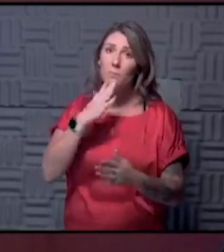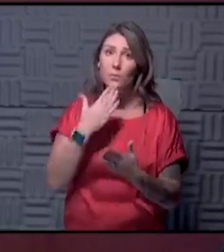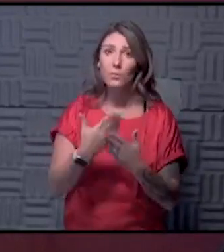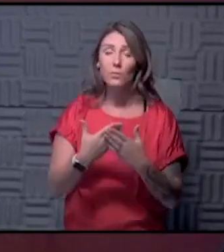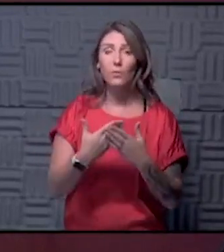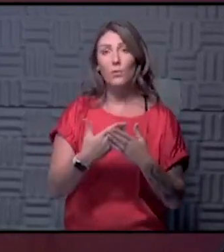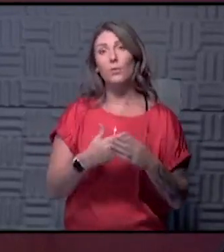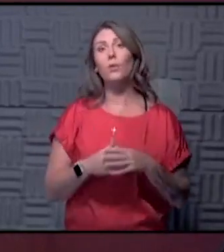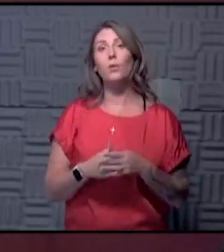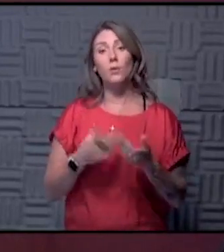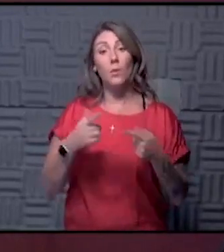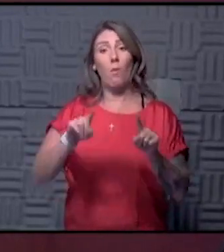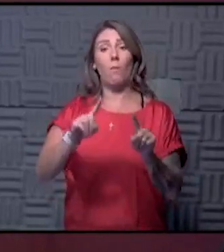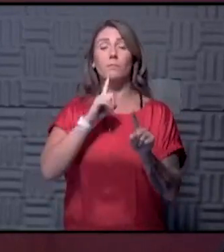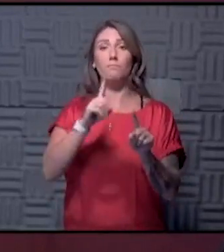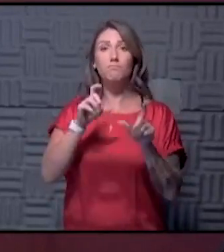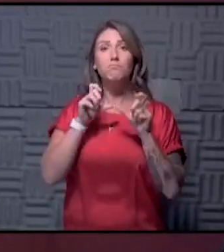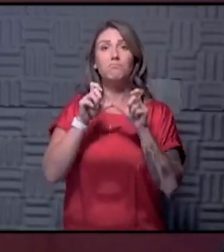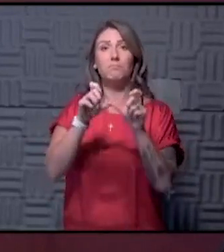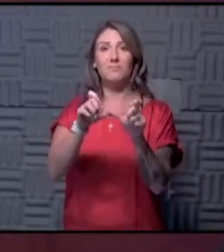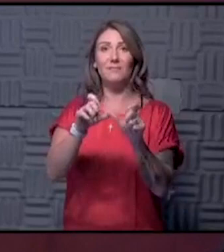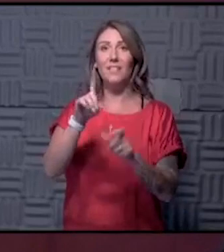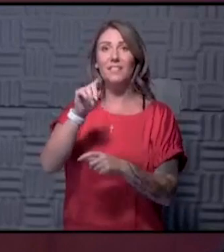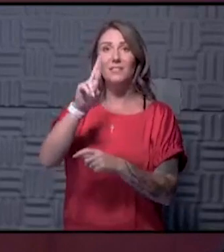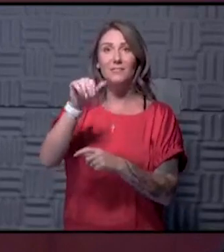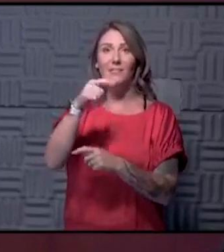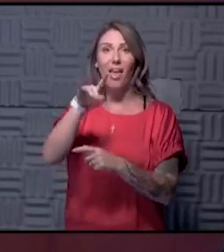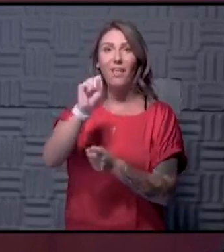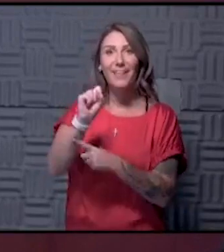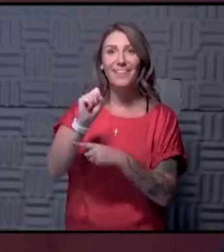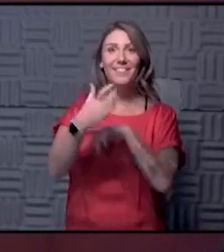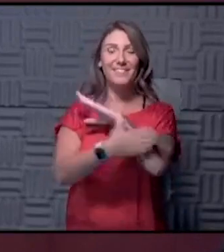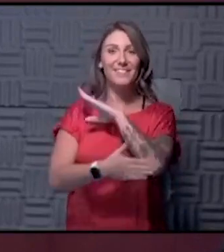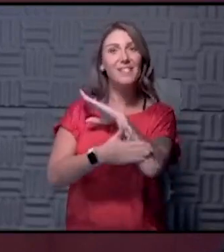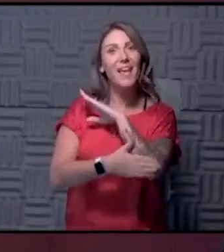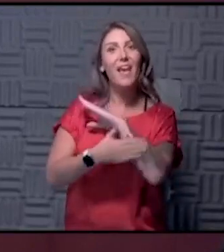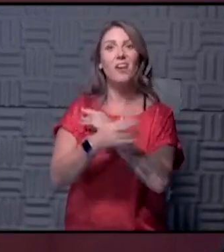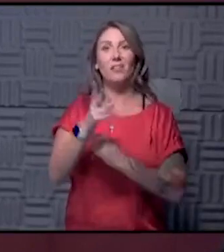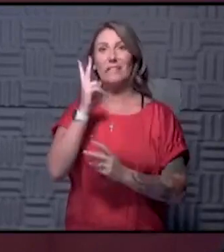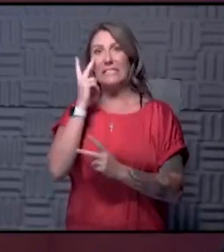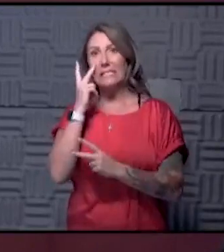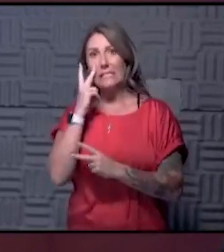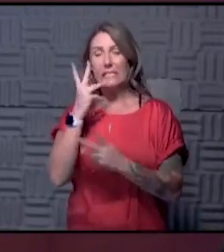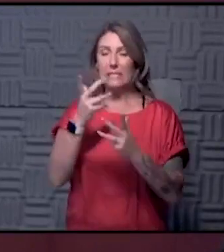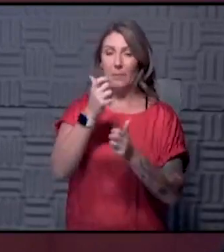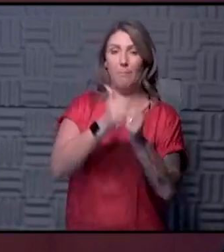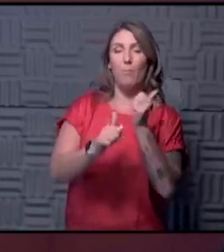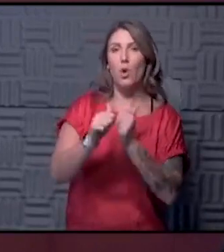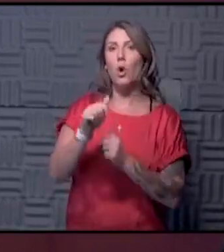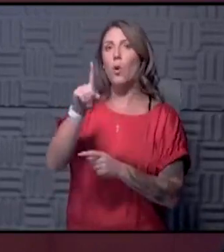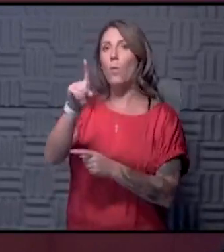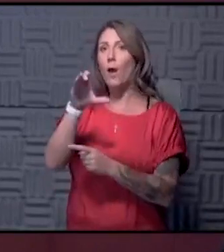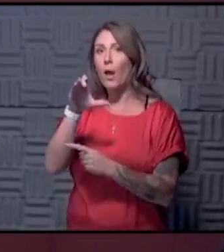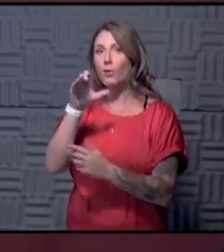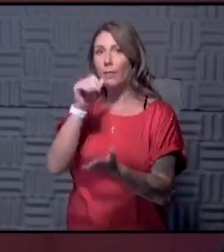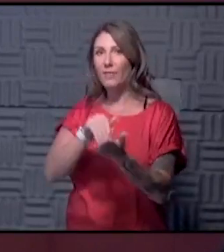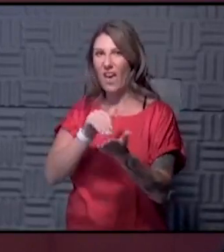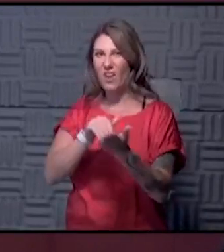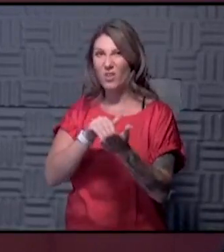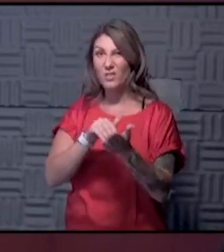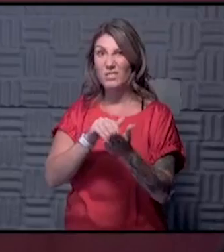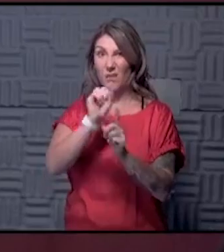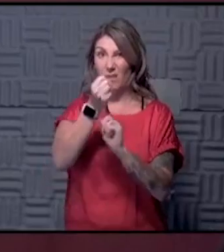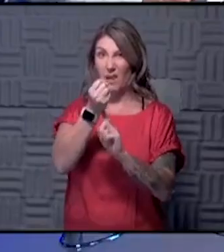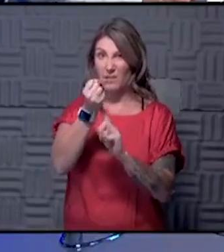we're continuing in Douglas County, continuing to see number of cases per 100,000 creep up just a little